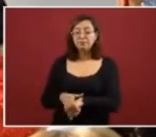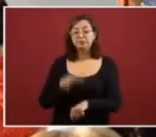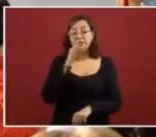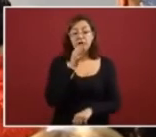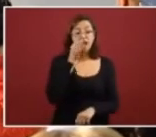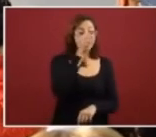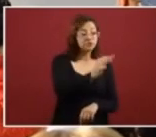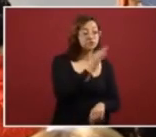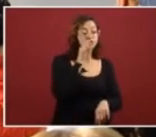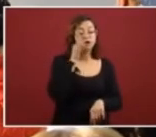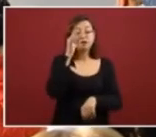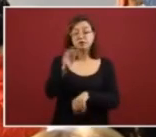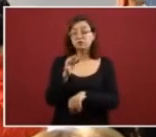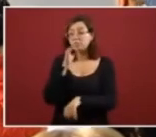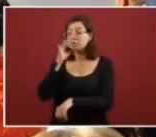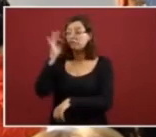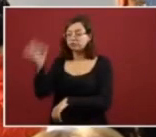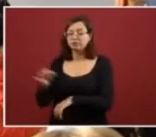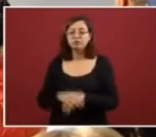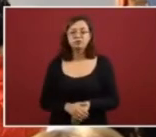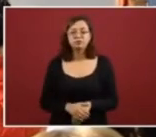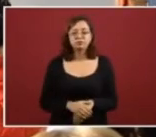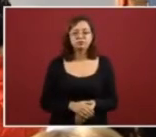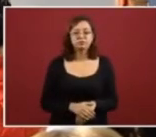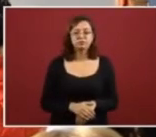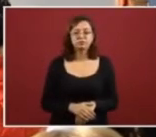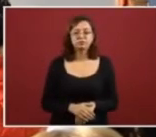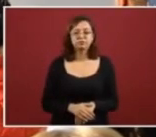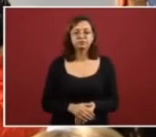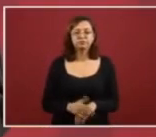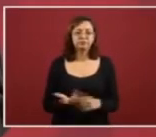Avisando. And we're estamos tocando la notifying puerta. Them. We're knocking on their doors.